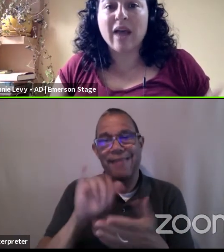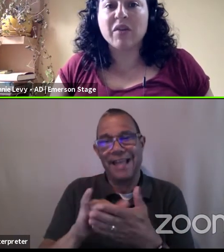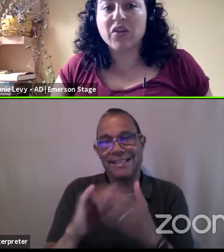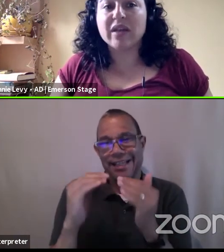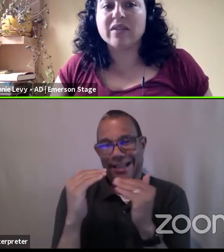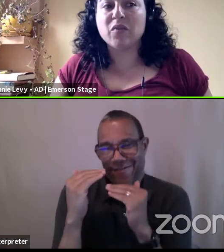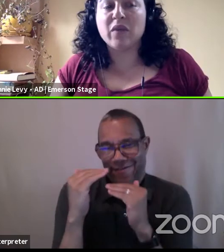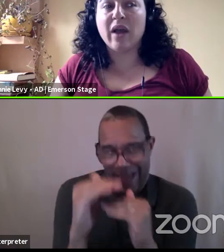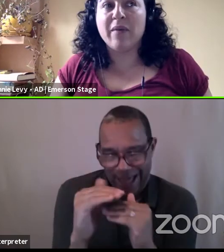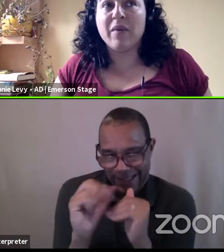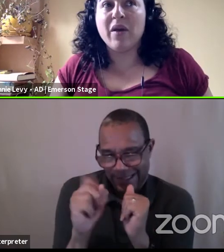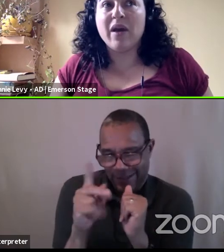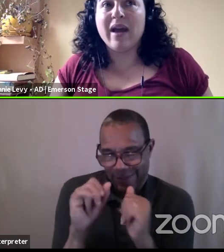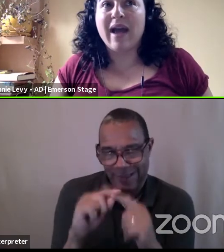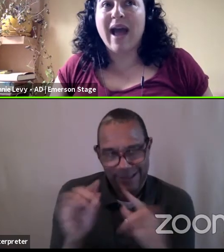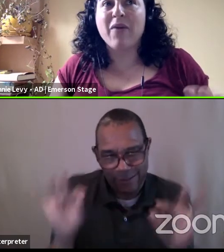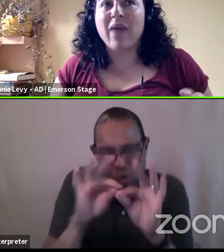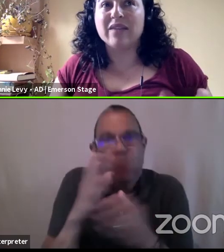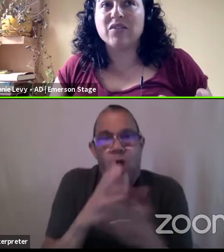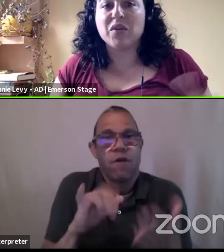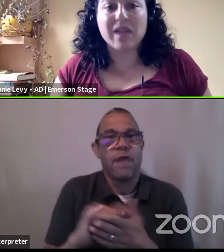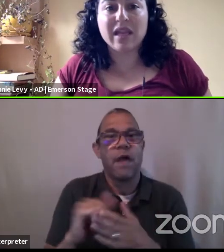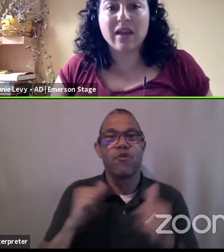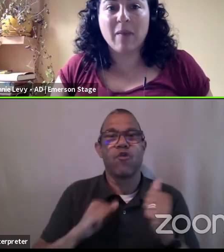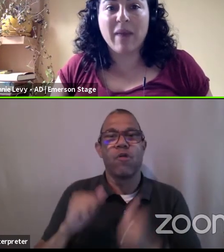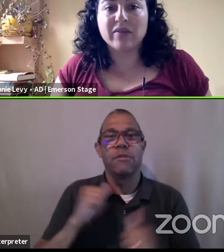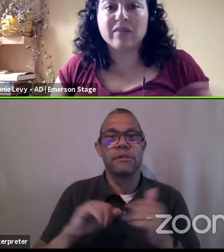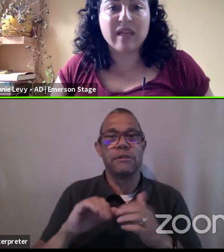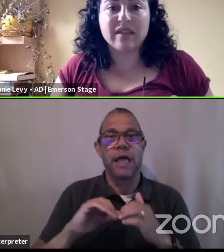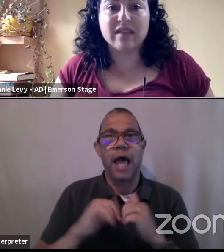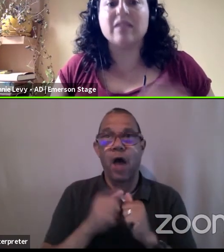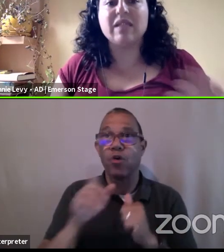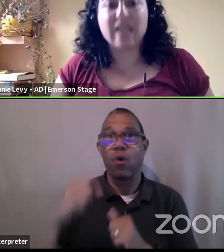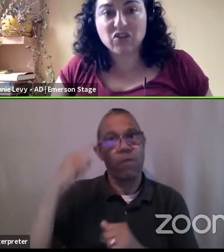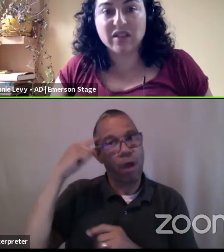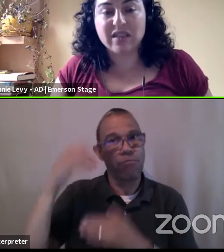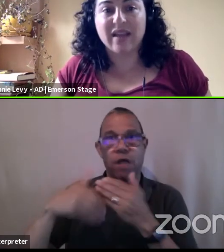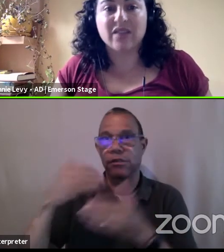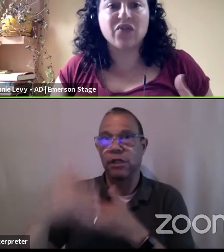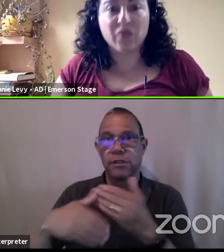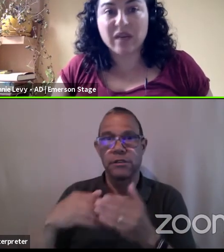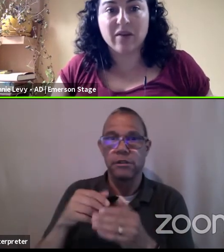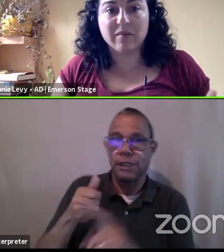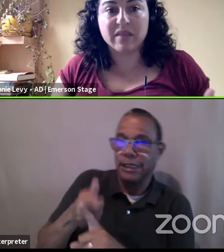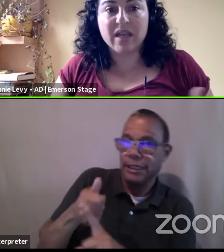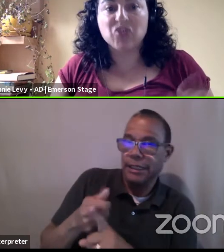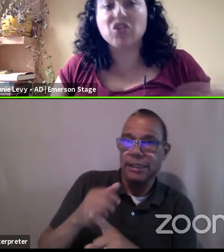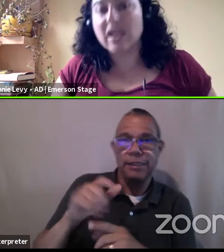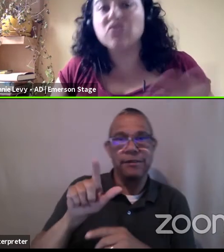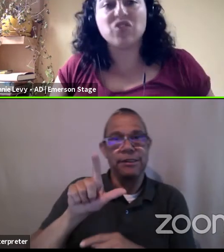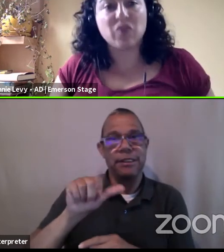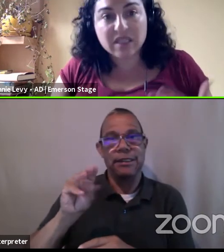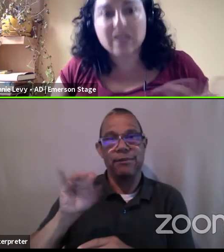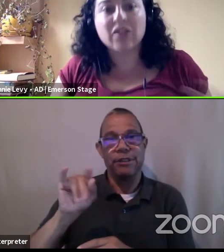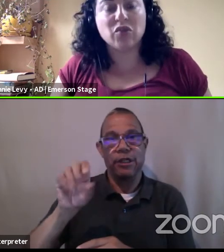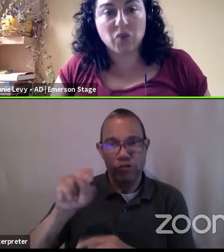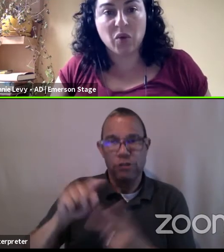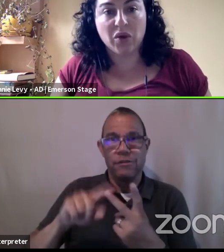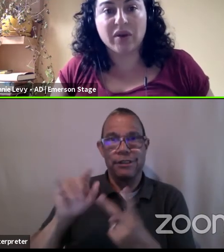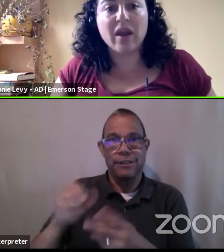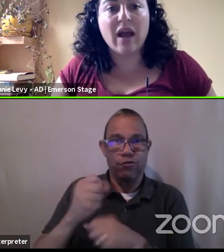I'm curious, um, how has your thinking about space and its limitations and its freedoms changed as you